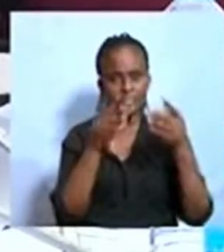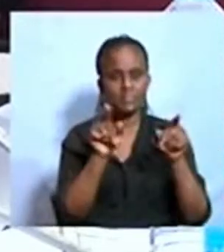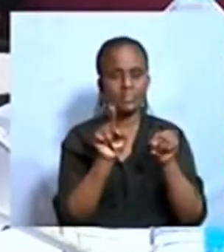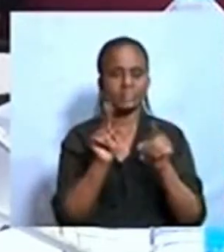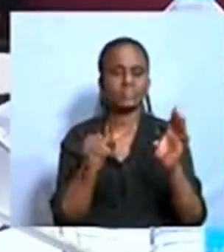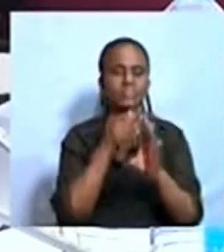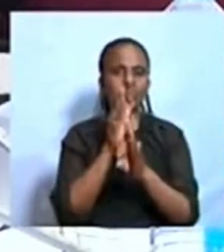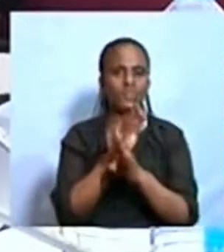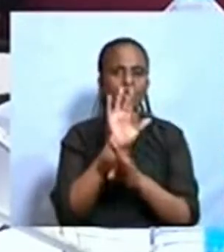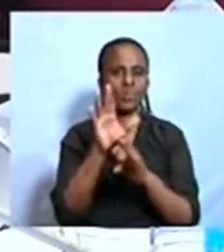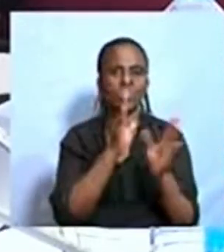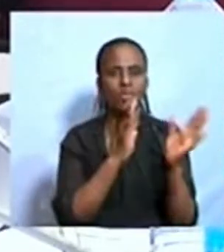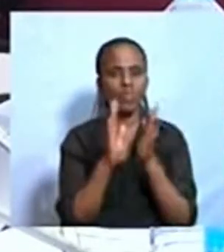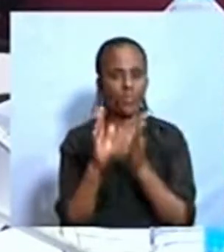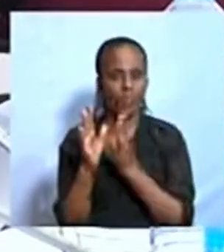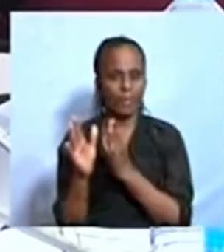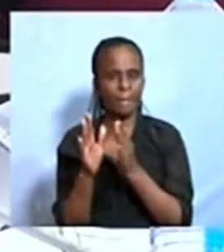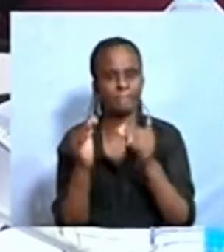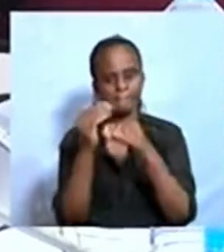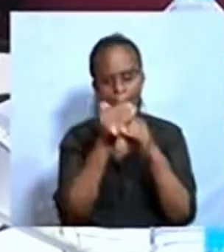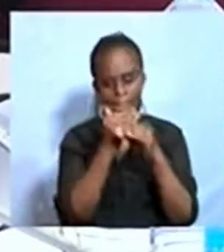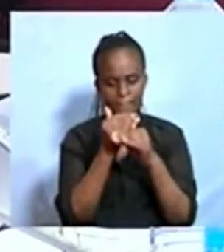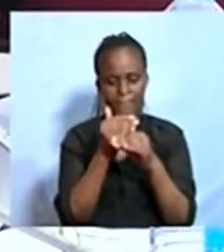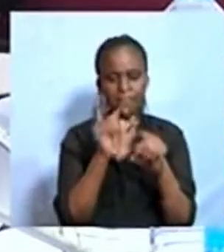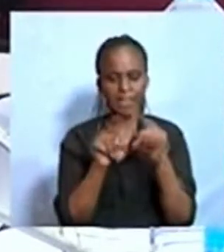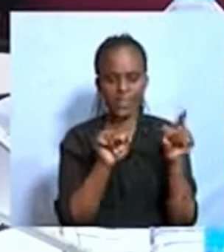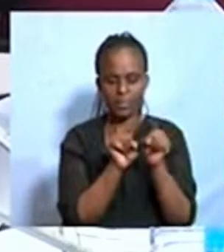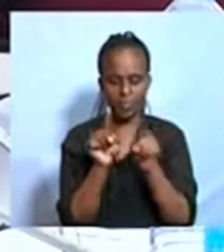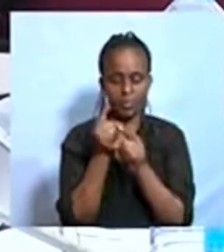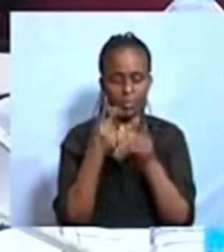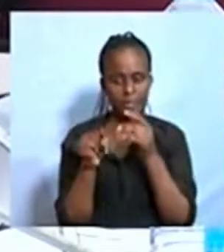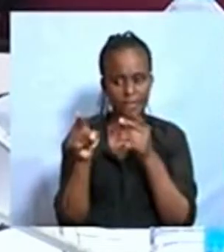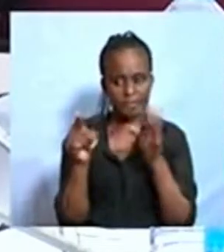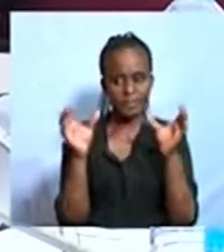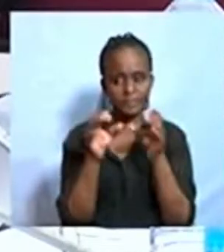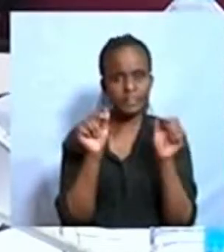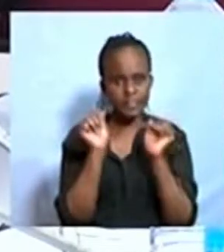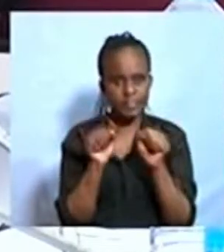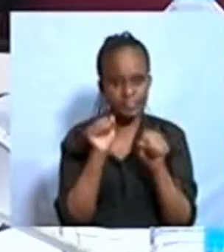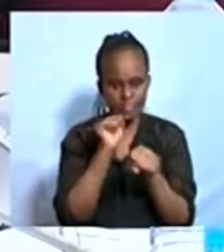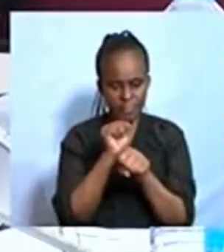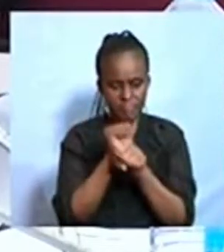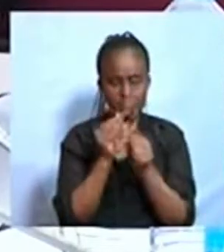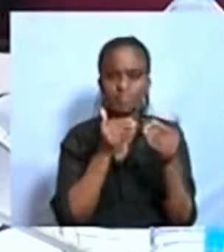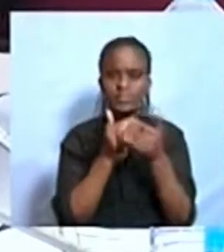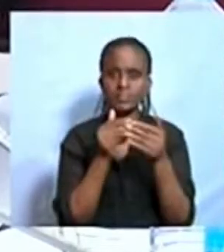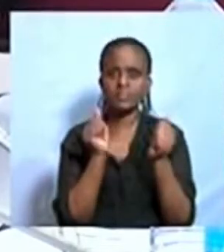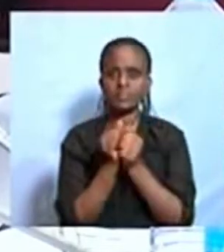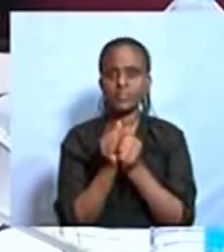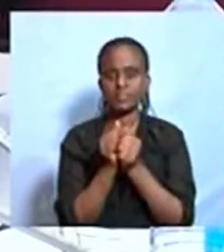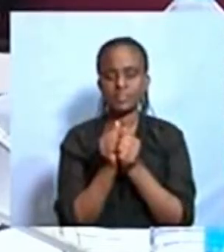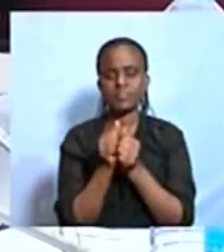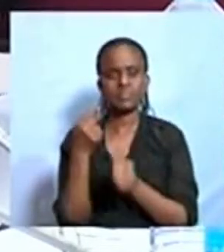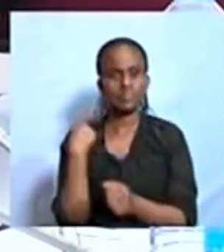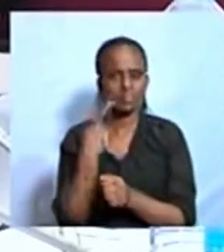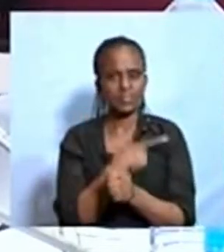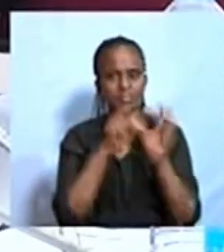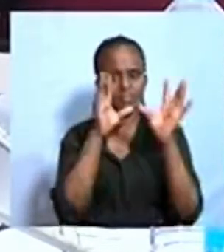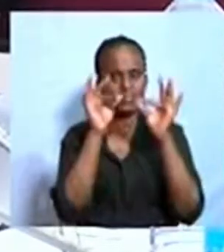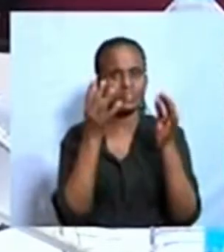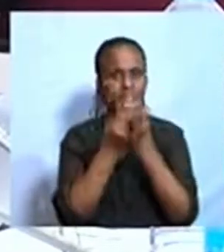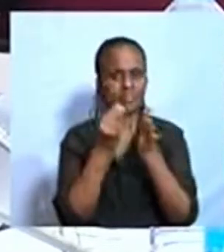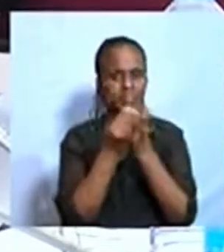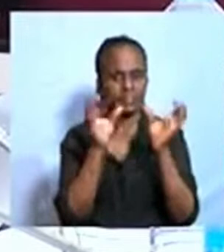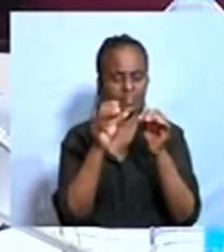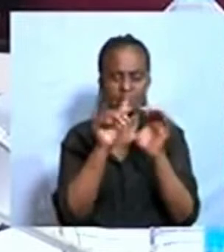the desirable standard, but also that this committee would also work closely with the Parliamentary Accounts Committee in